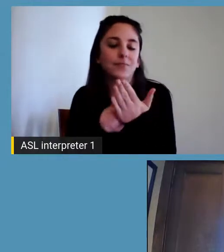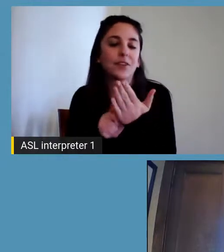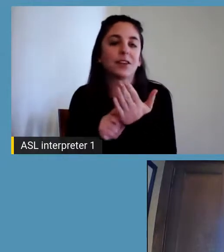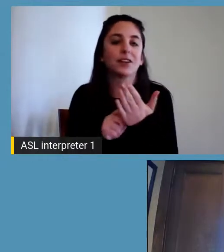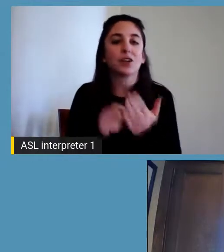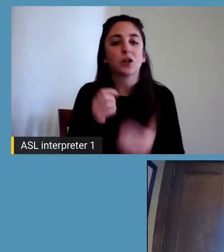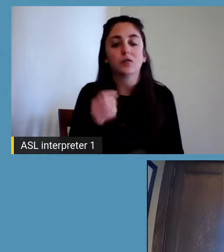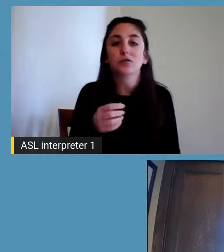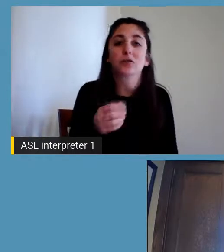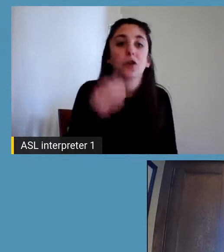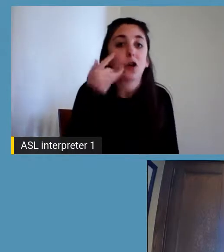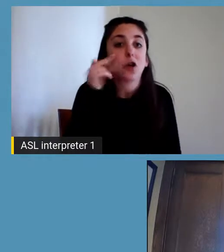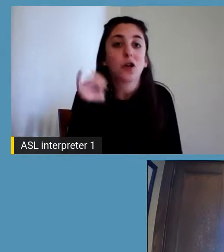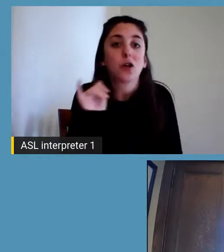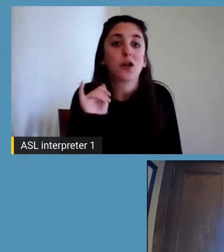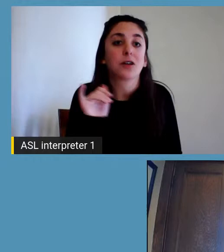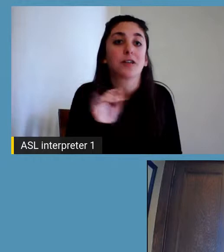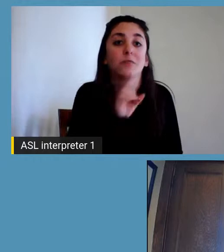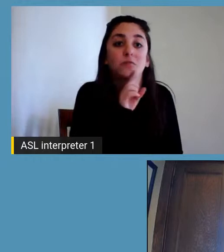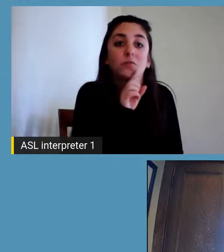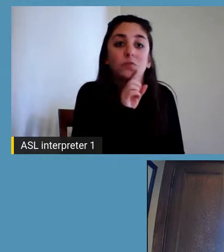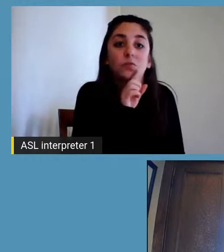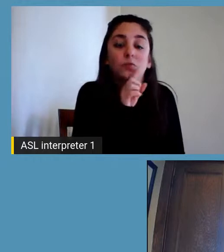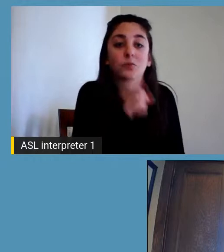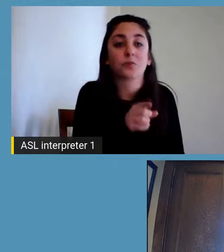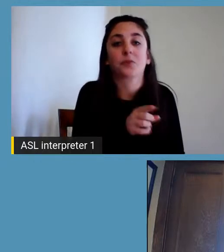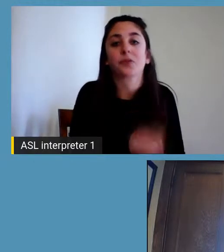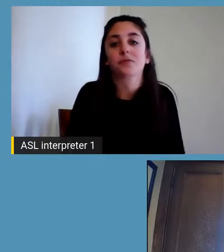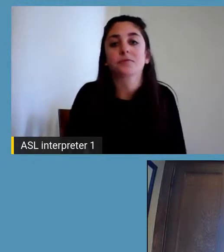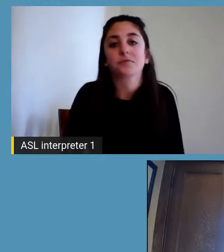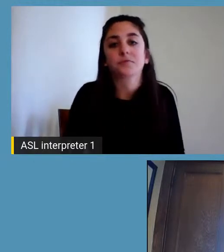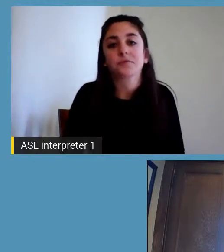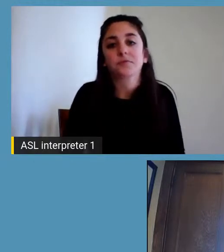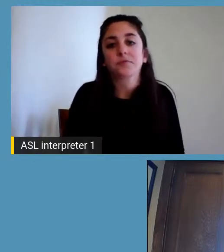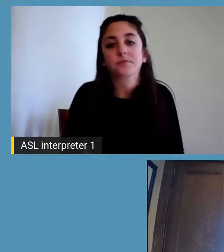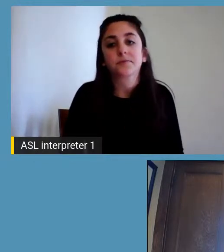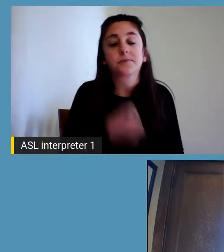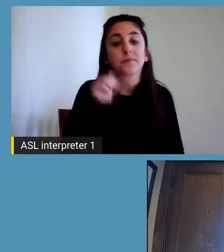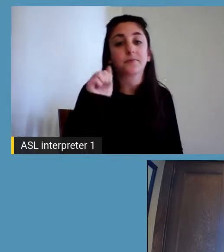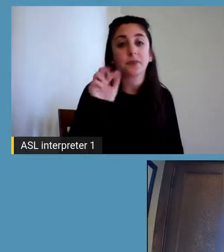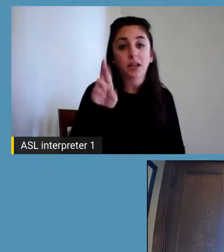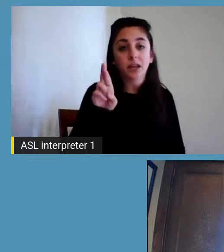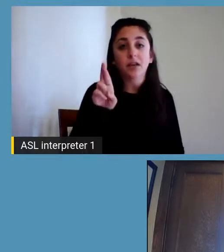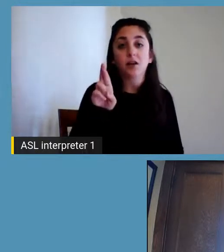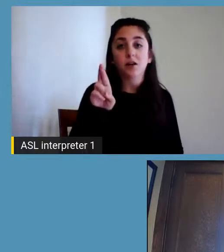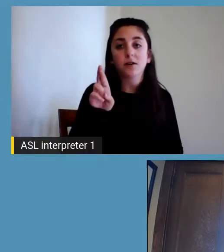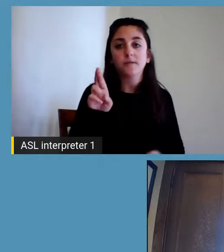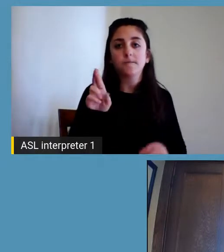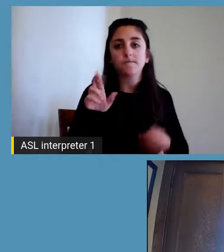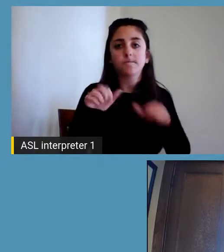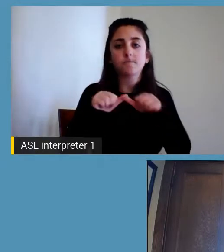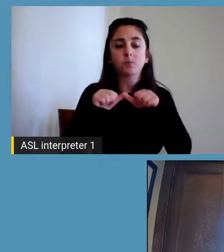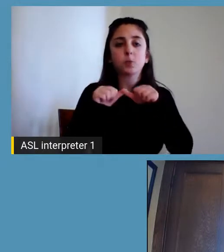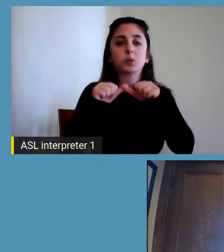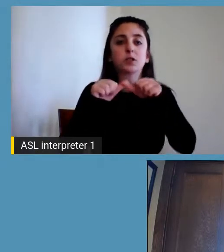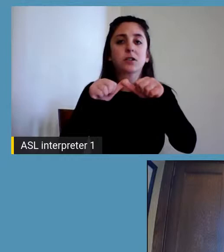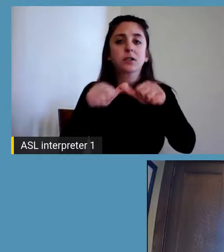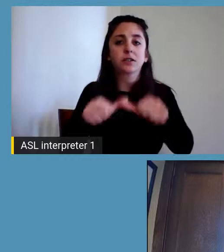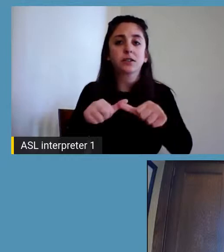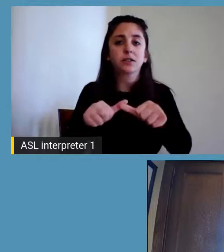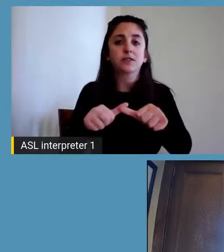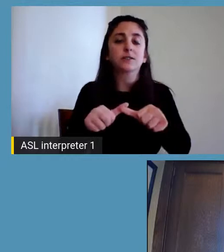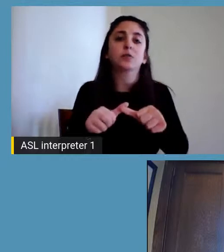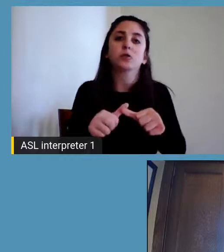foot. And that's not, of course, their only company. AR is going to continue to be really,